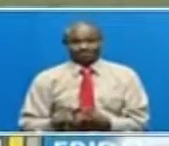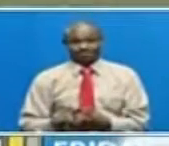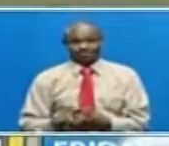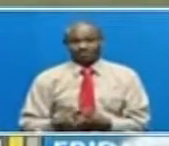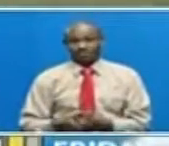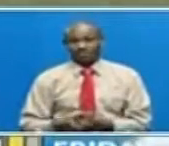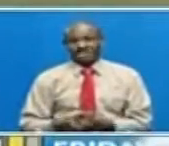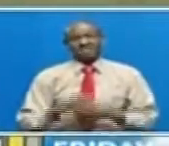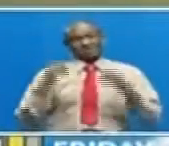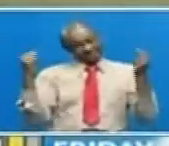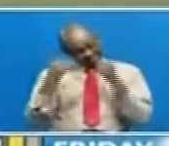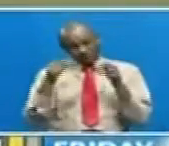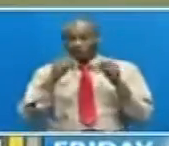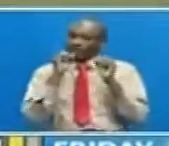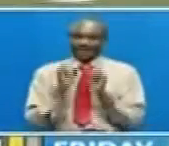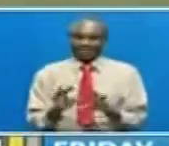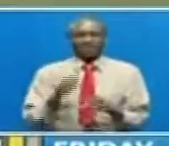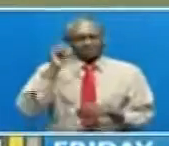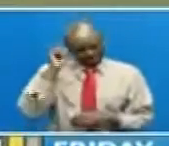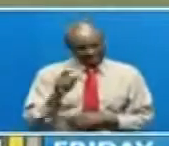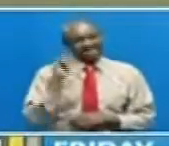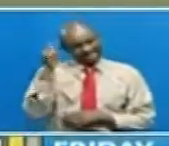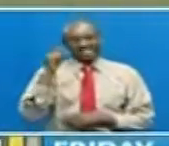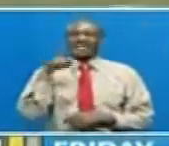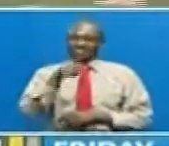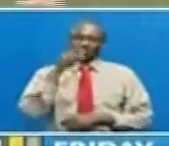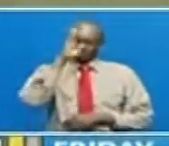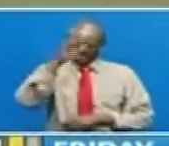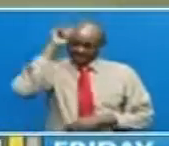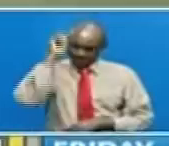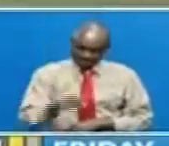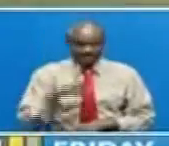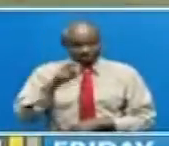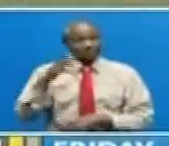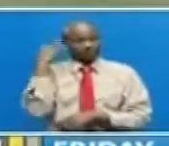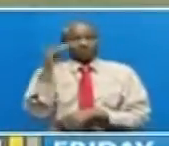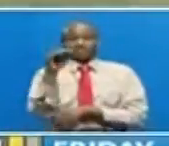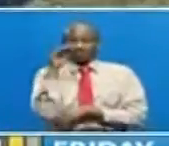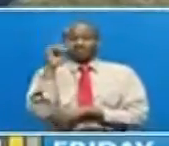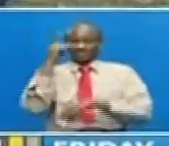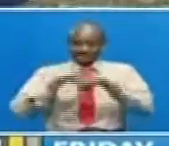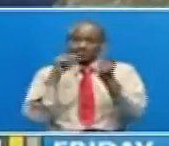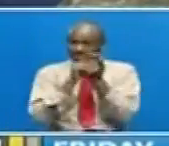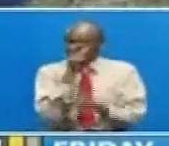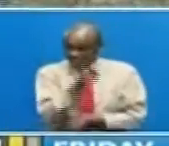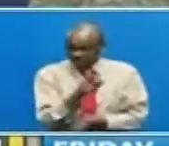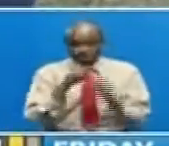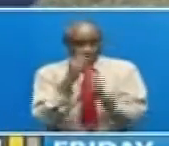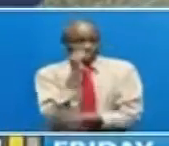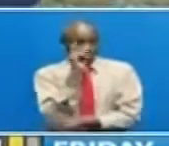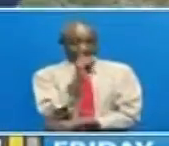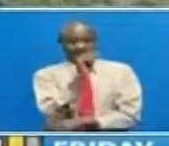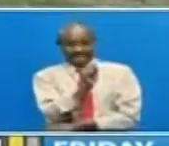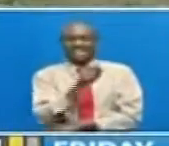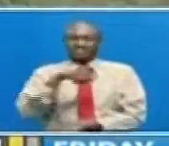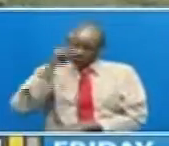It is victory or down to the lower tie in Africa Rugby for Kenya Simba on Sunday. After losing to Zimbabwe in the first round of the Africa Group 1A, Kenya